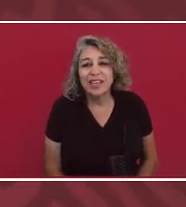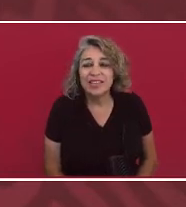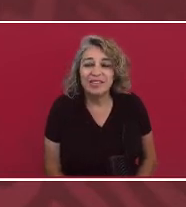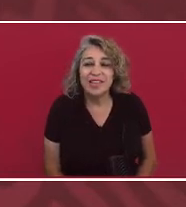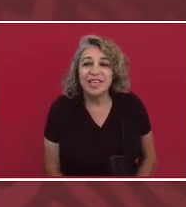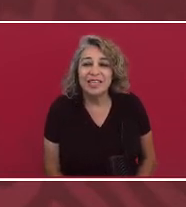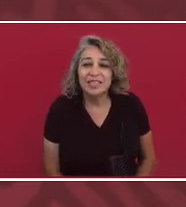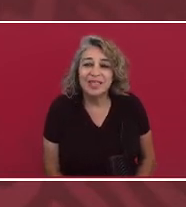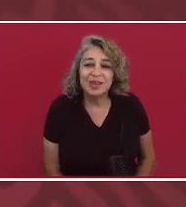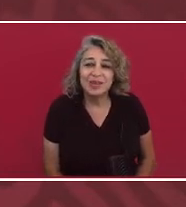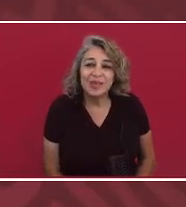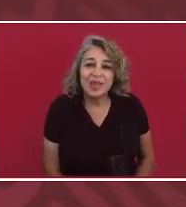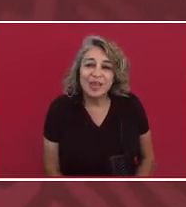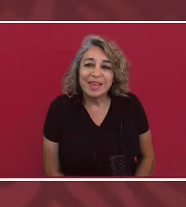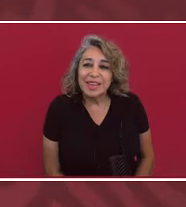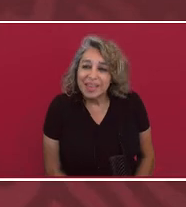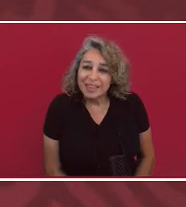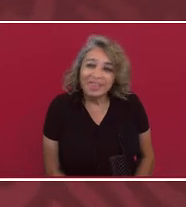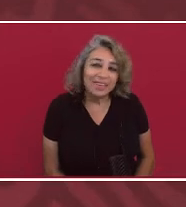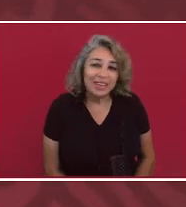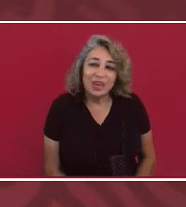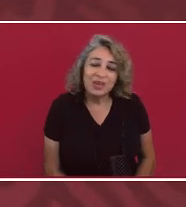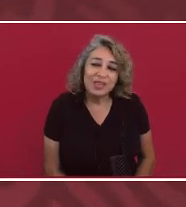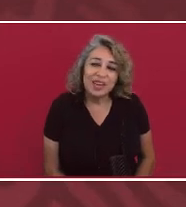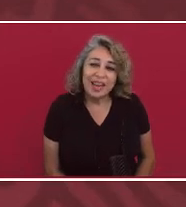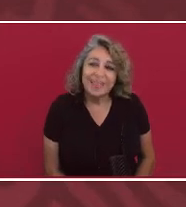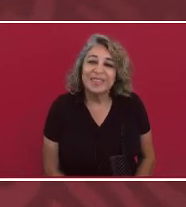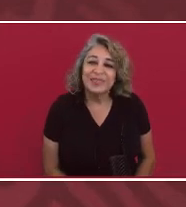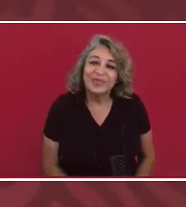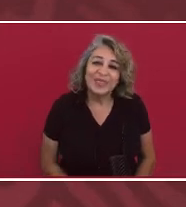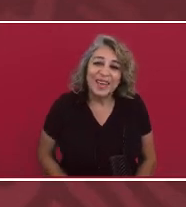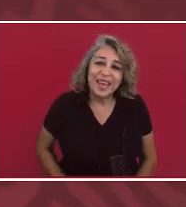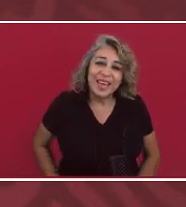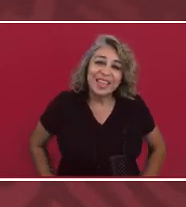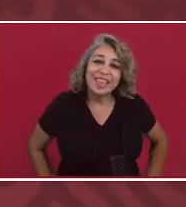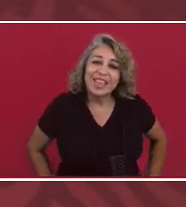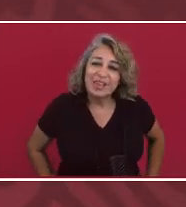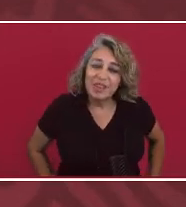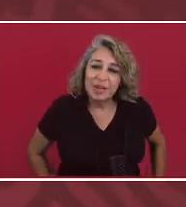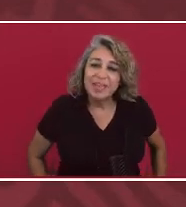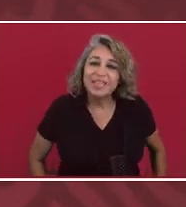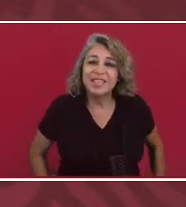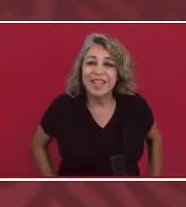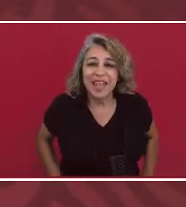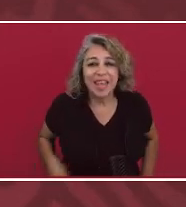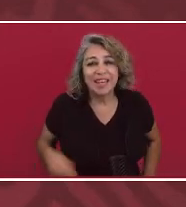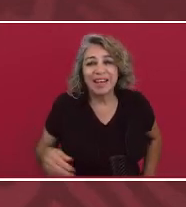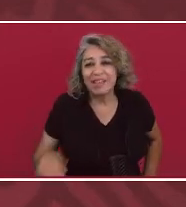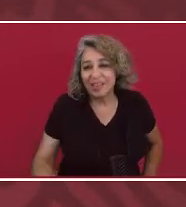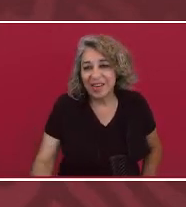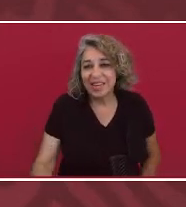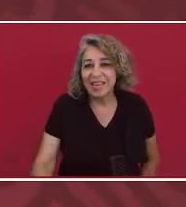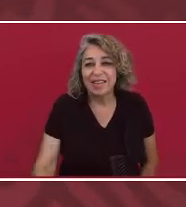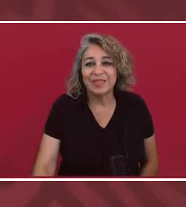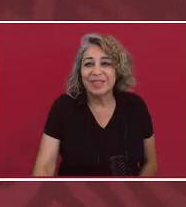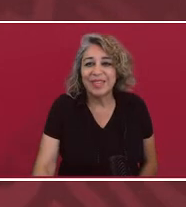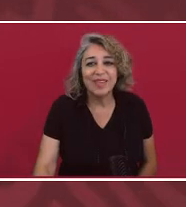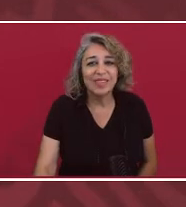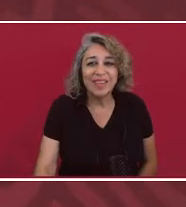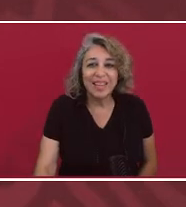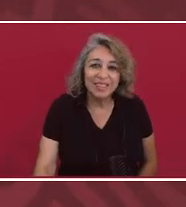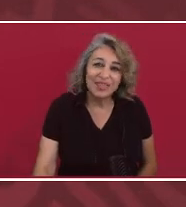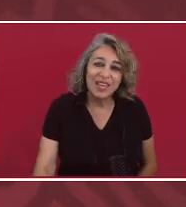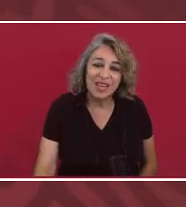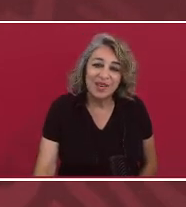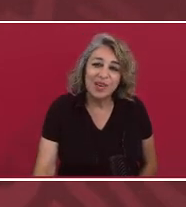fun activity. So go if you'd like. Thank you very much and have a great day. See you at